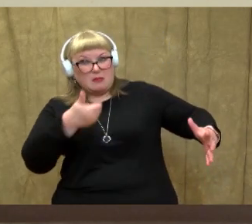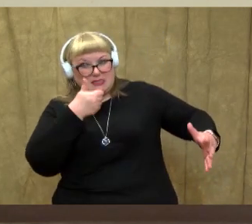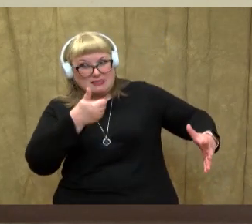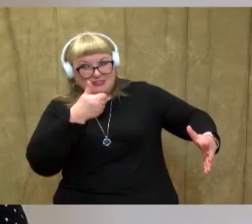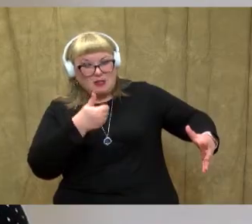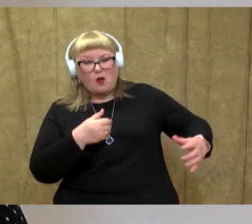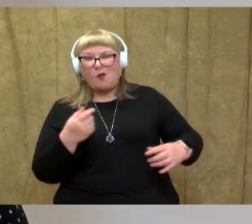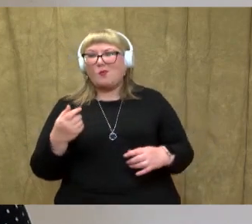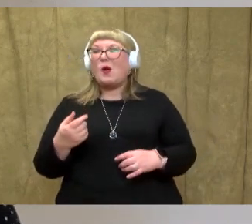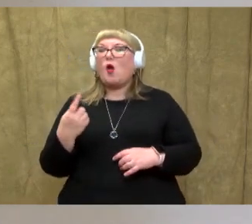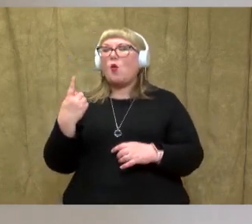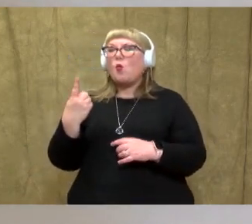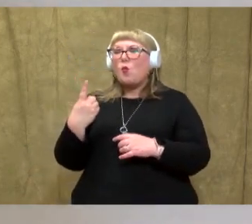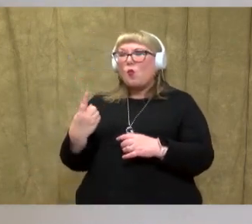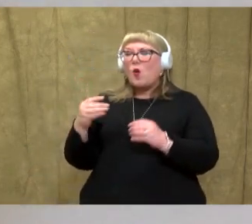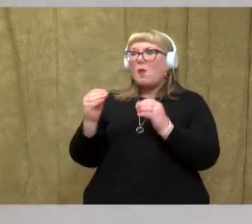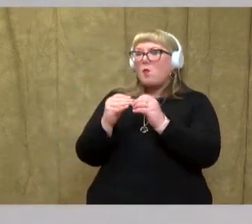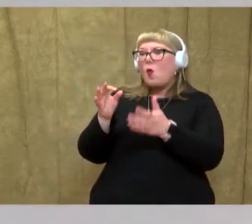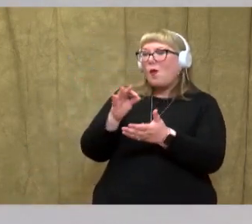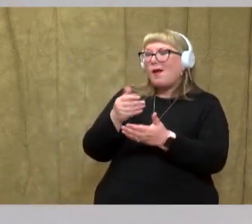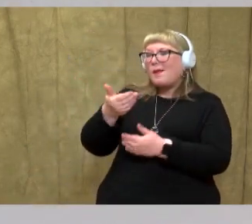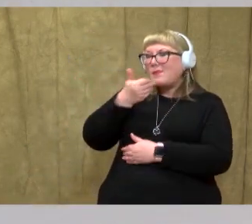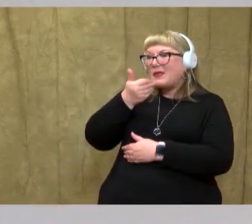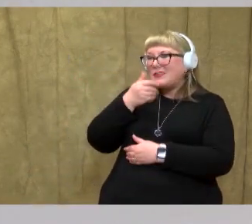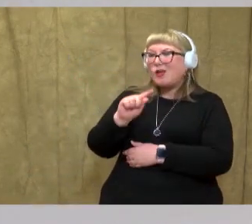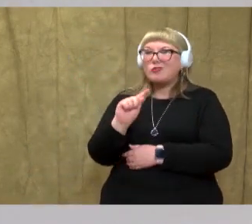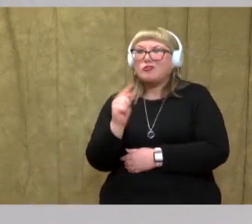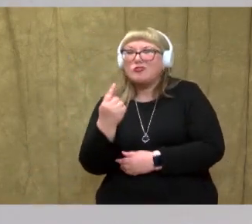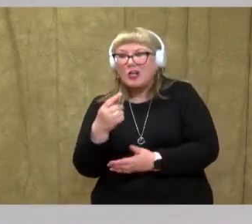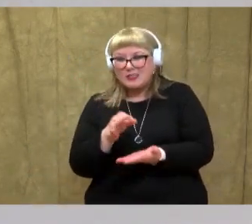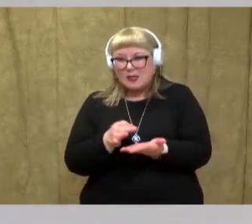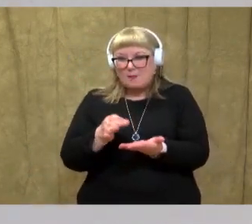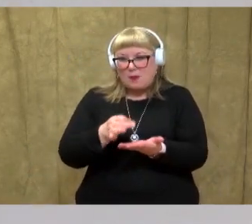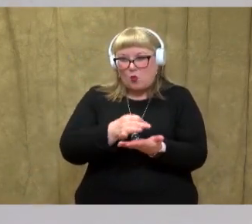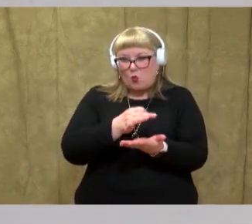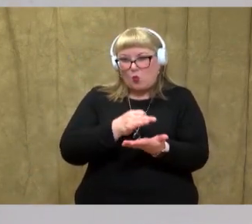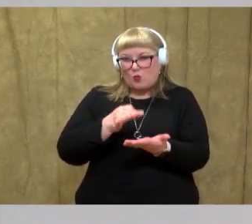last pizza with just pepperonis.